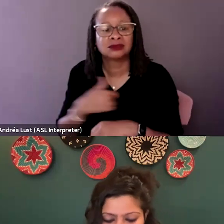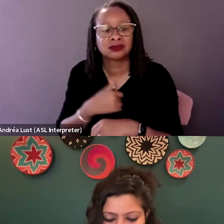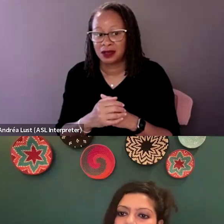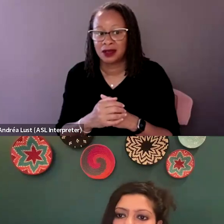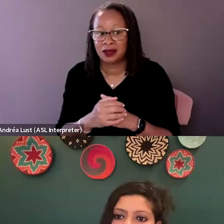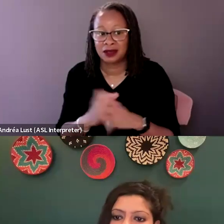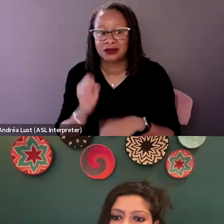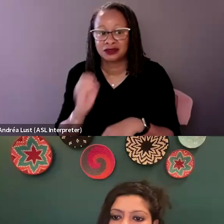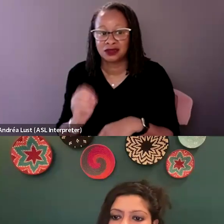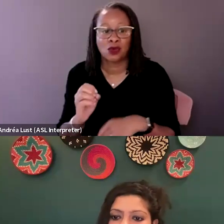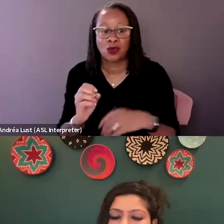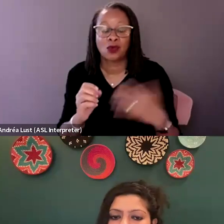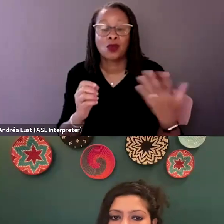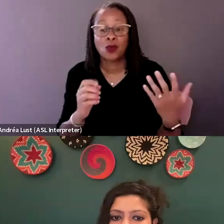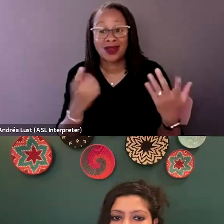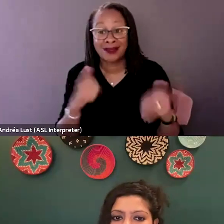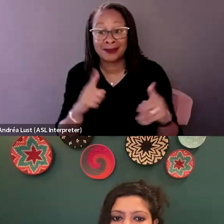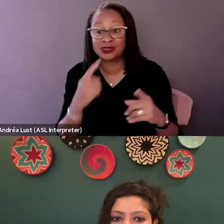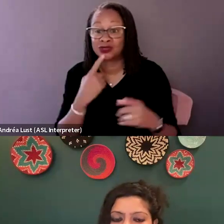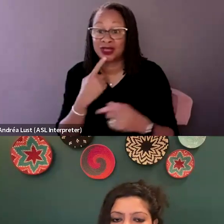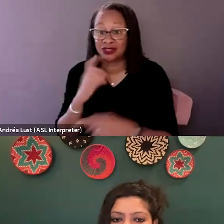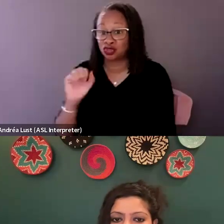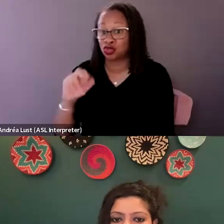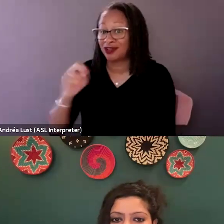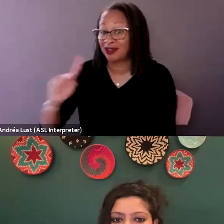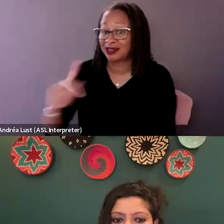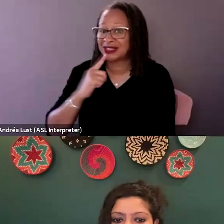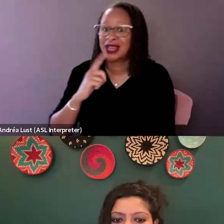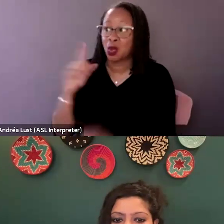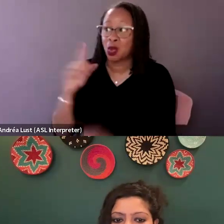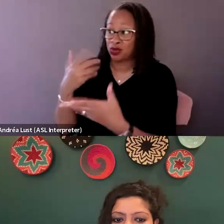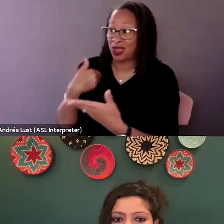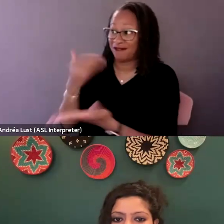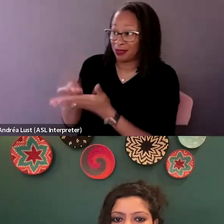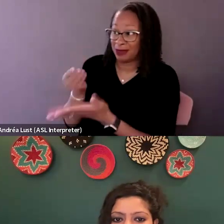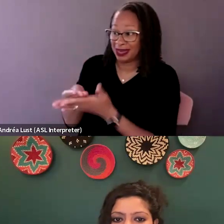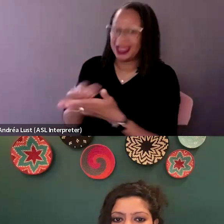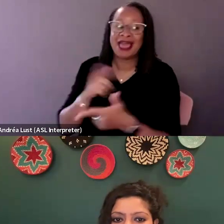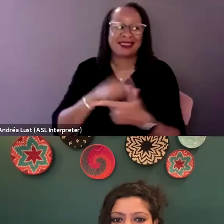about it, like for both of you, for your films?